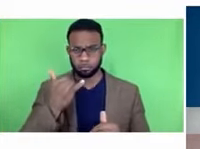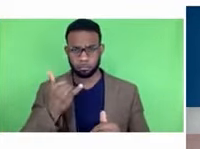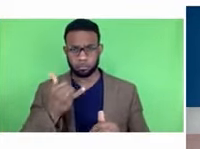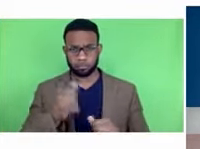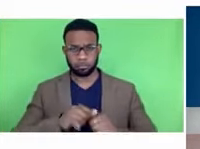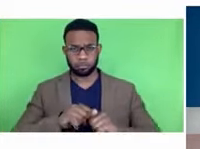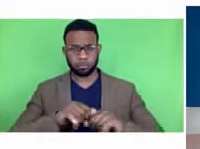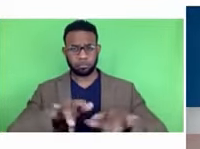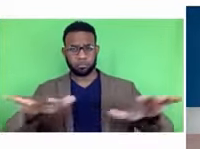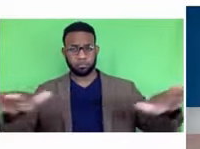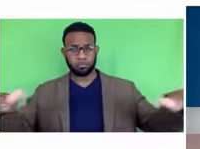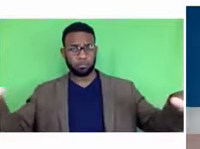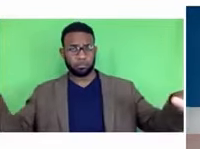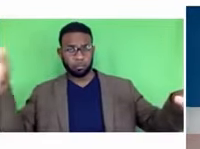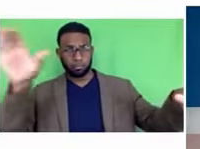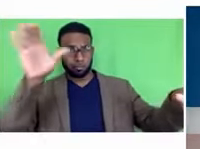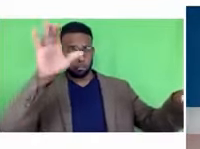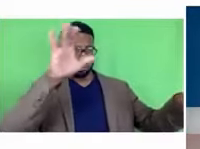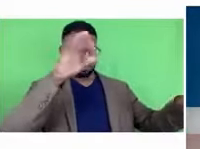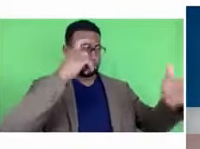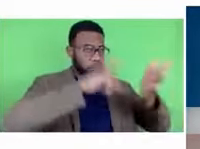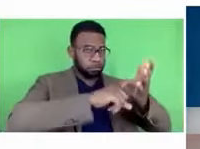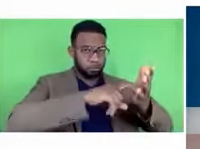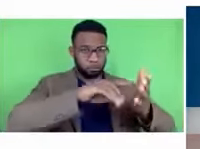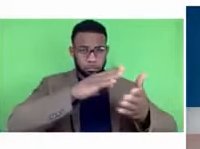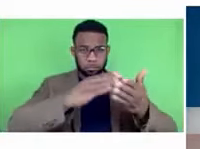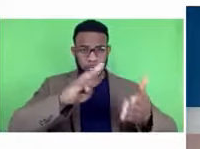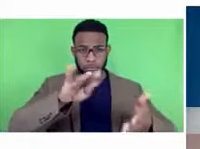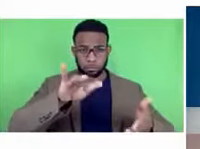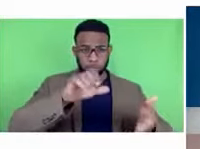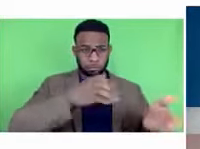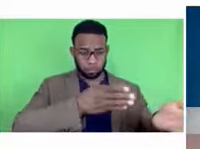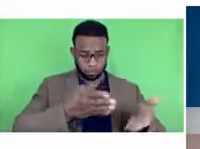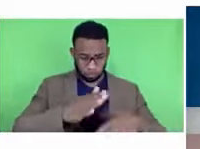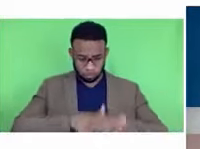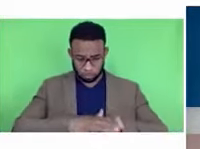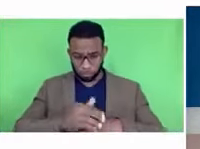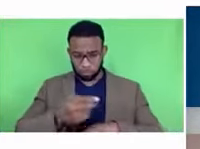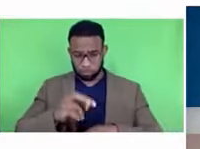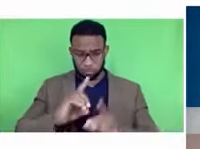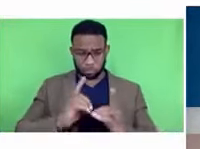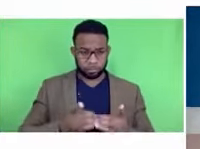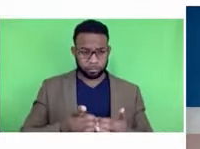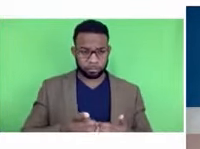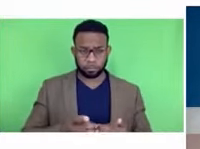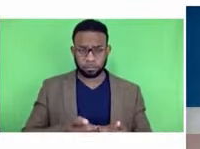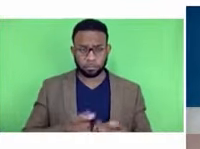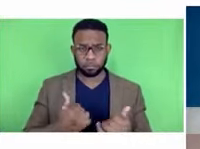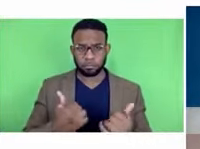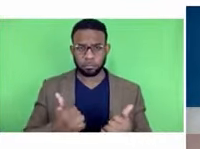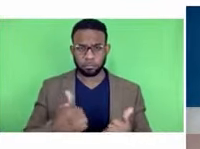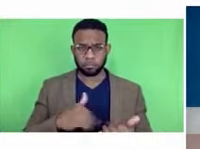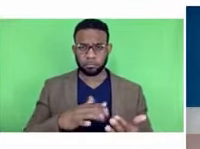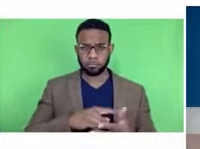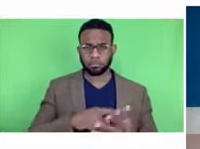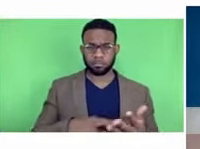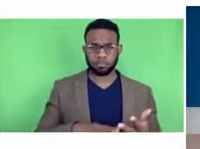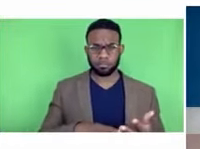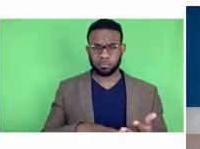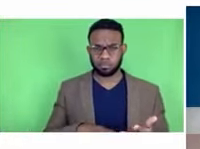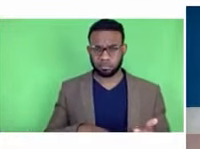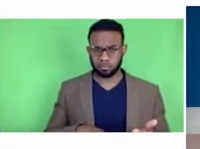for example, that, you know, we recognize some of the biases that we bring to the table in the HR department, and we try to approach those. I